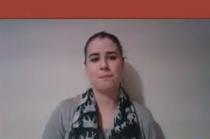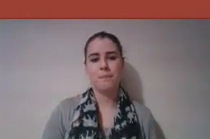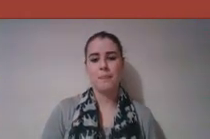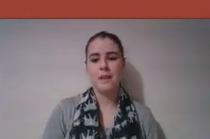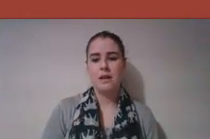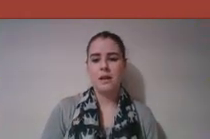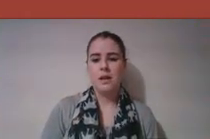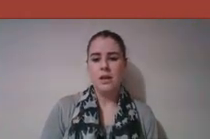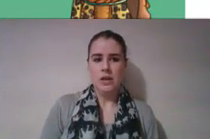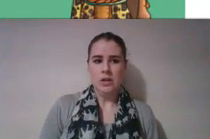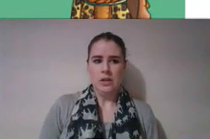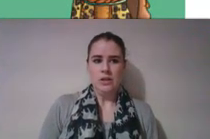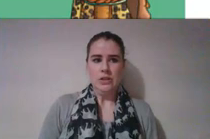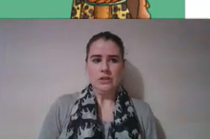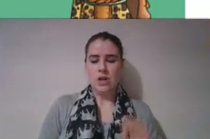wear.